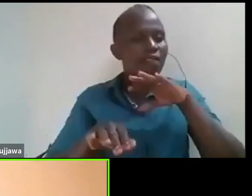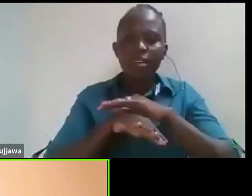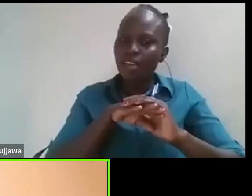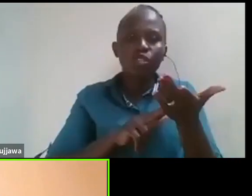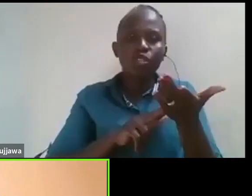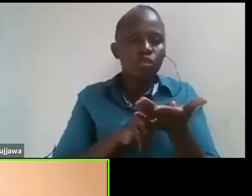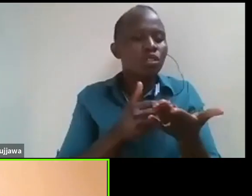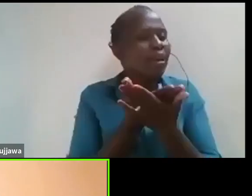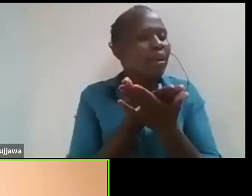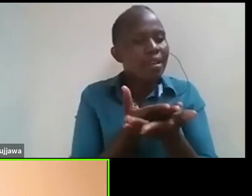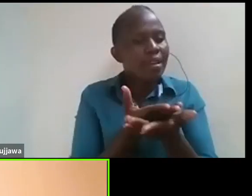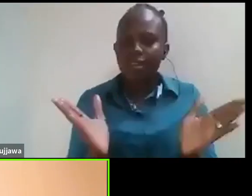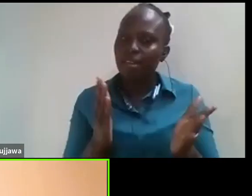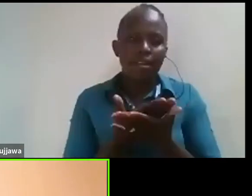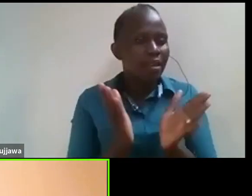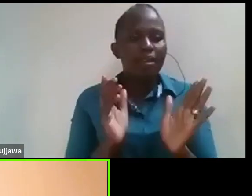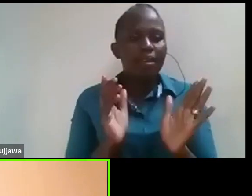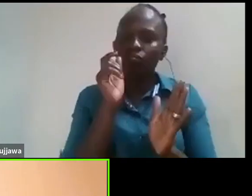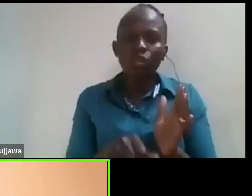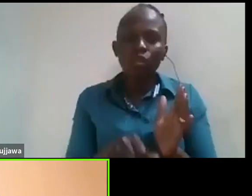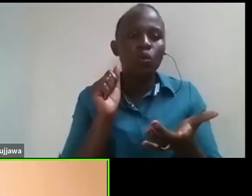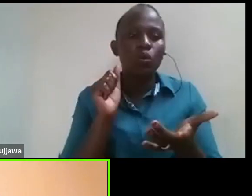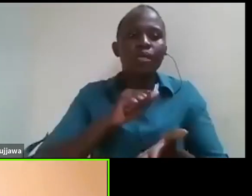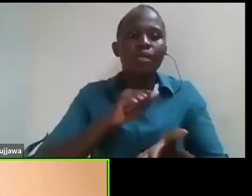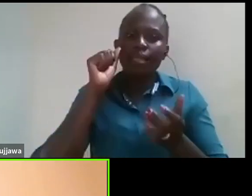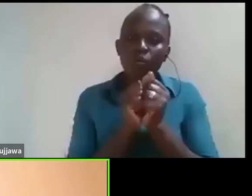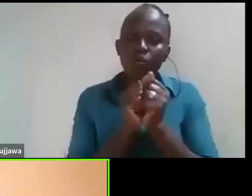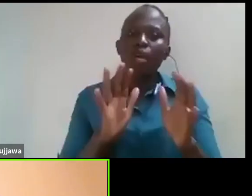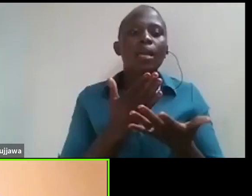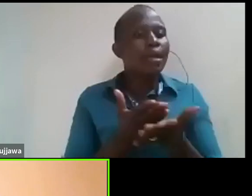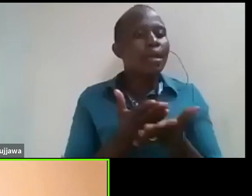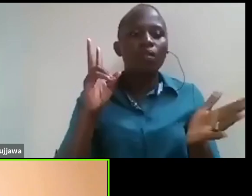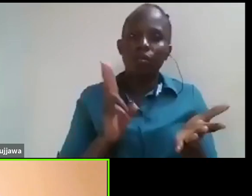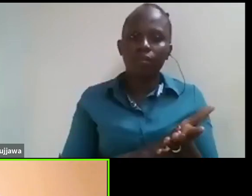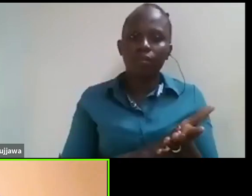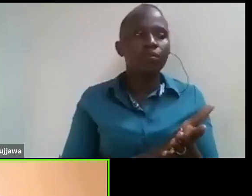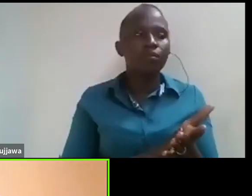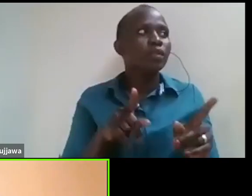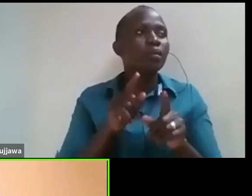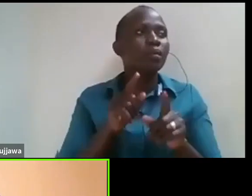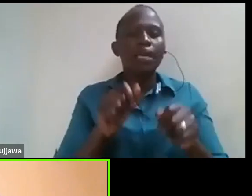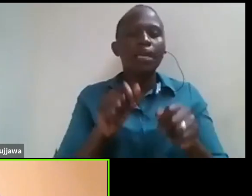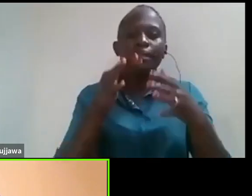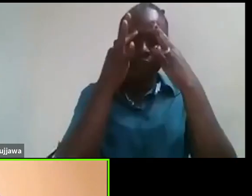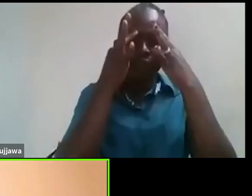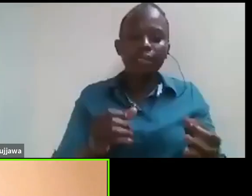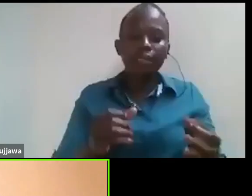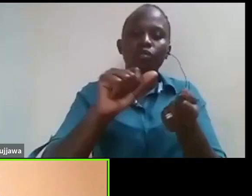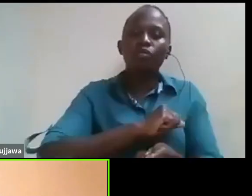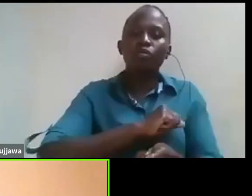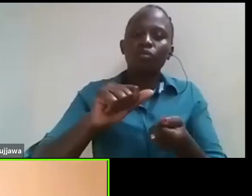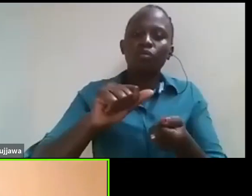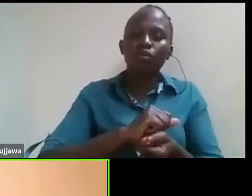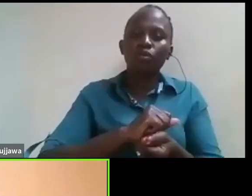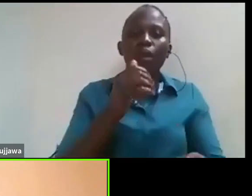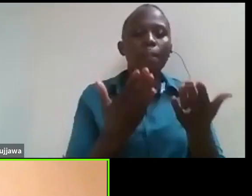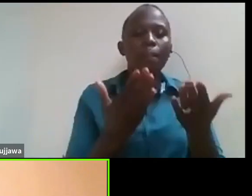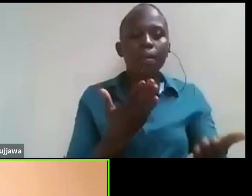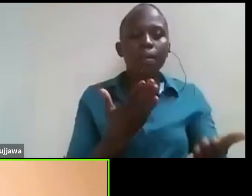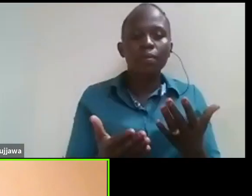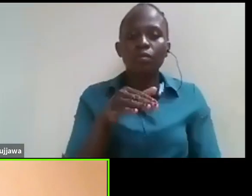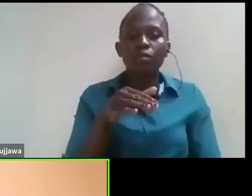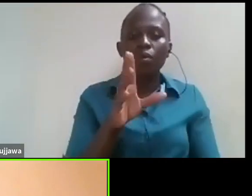my authorization. And also actually even they can decide to even destroy either maybe these photos or whatever, if it's a